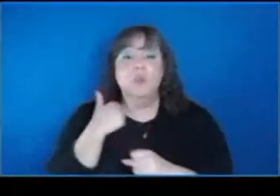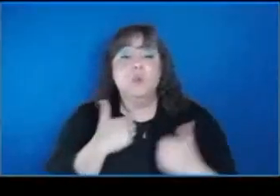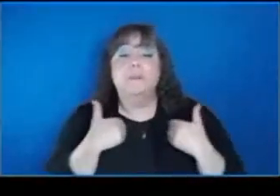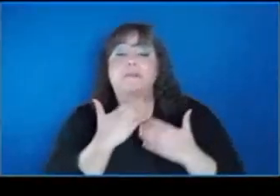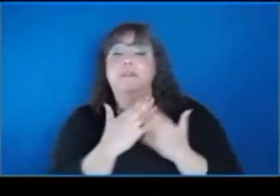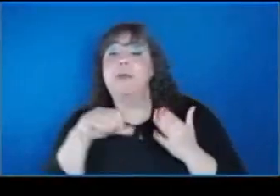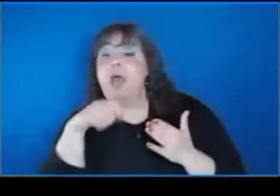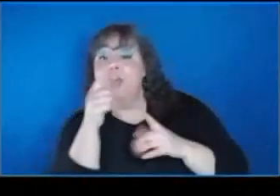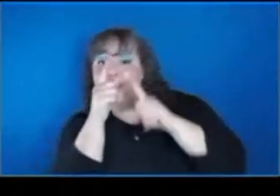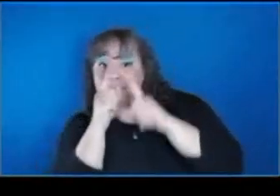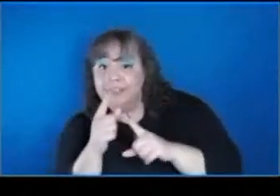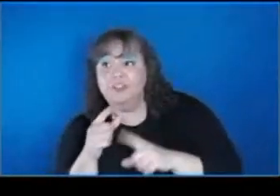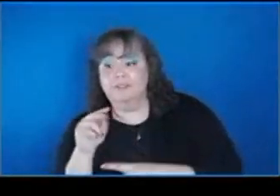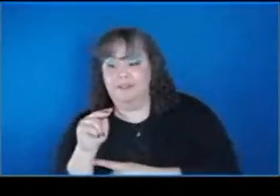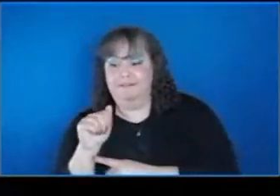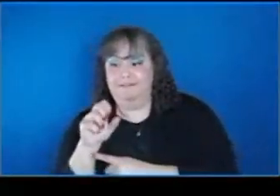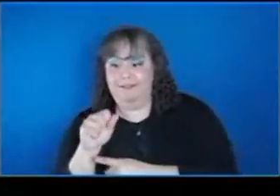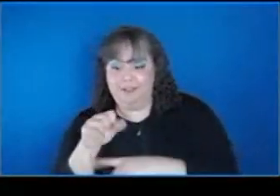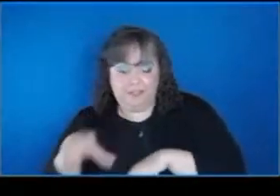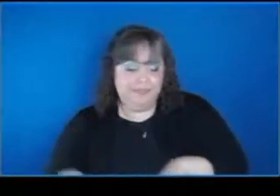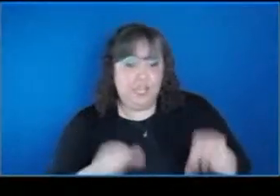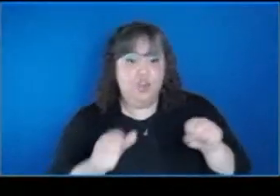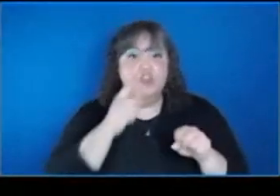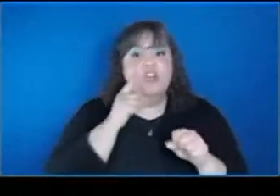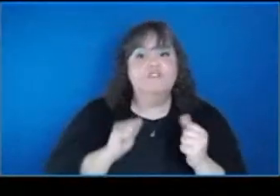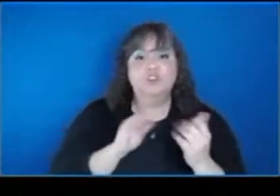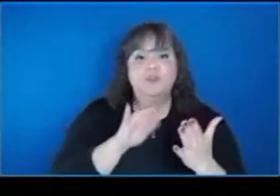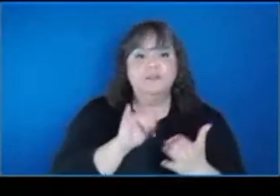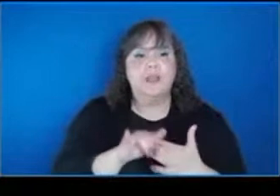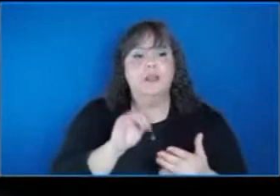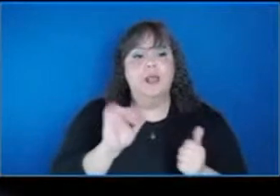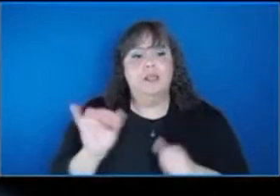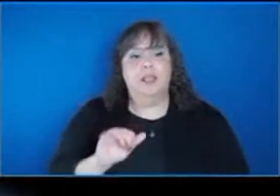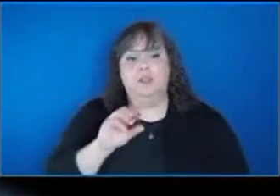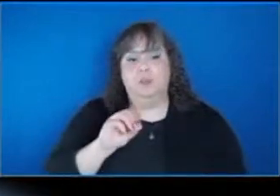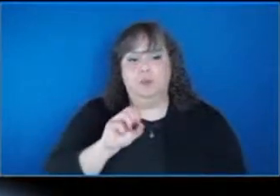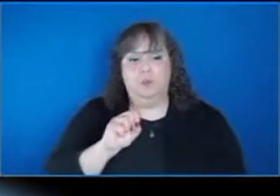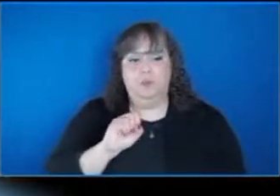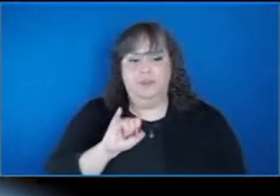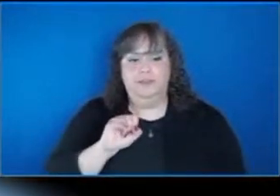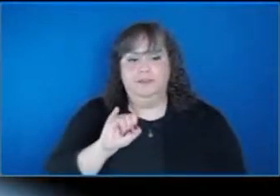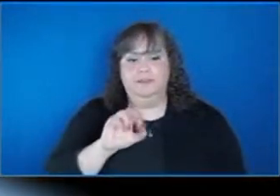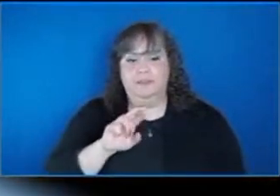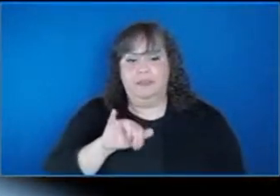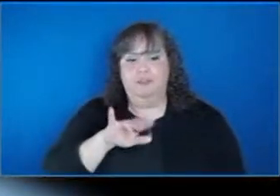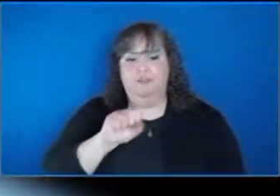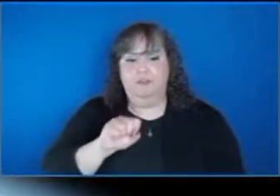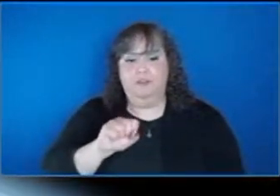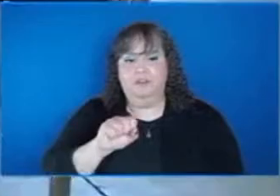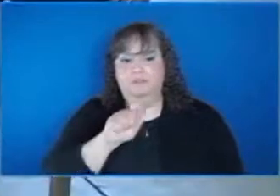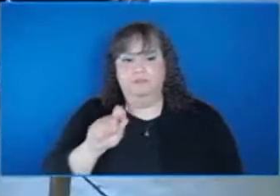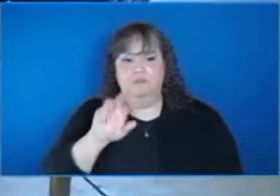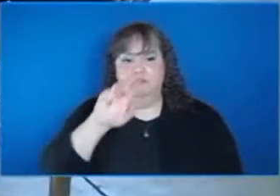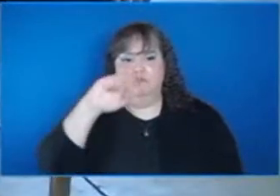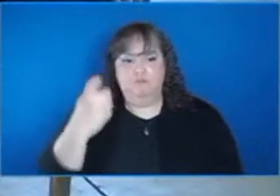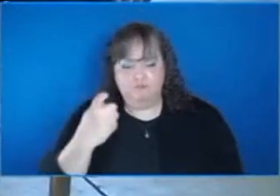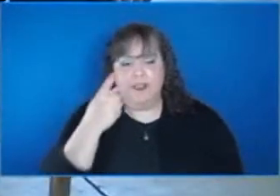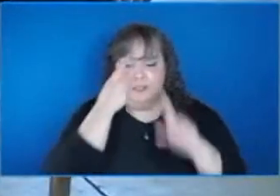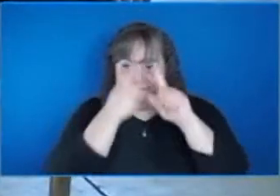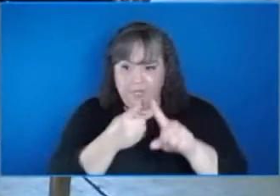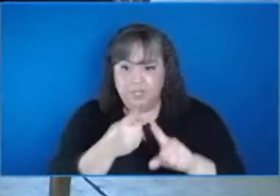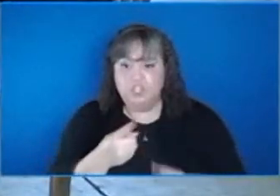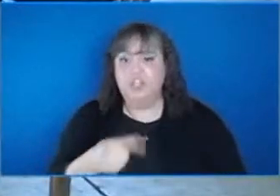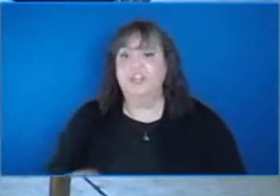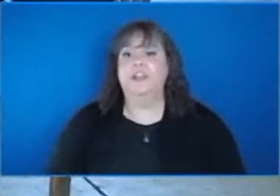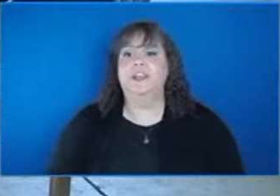to address that, specifically like the OSIRIS-REx mission. So maybe, Lori, you want to say a few words there? I'll say a few words. We're here to talk about DART today, but I will give a